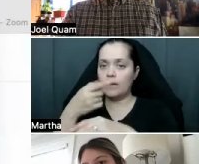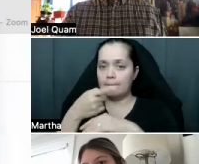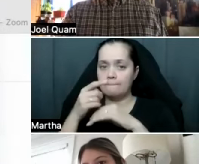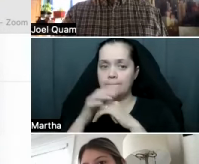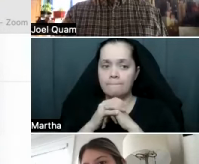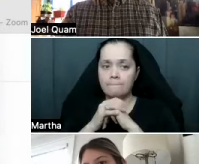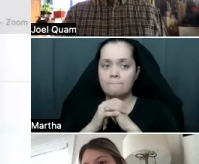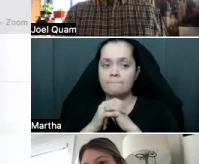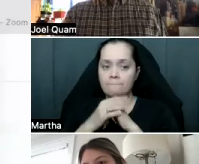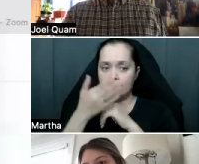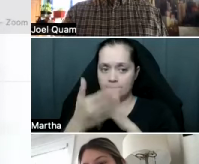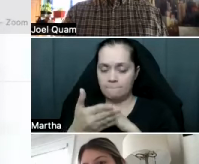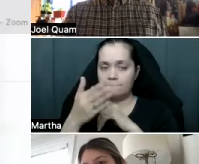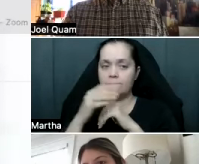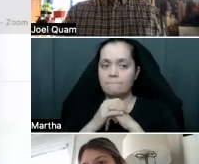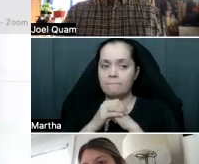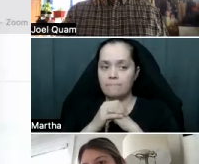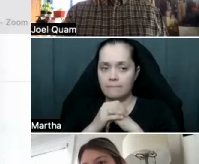There we go. Okay.